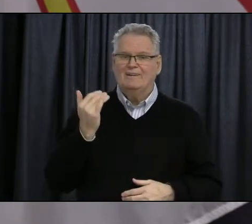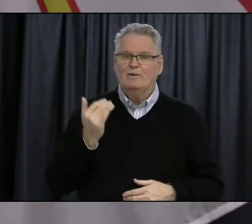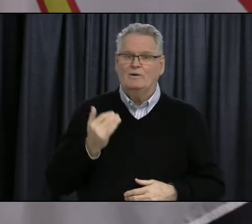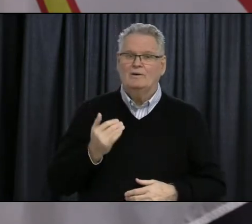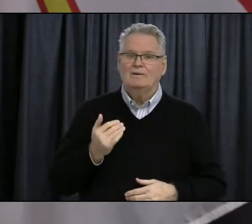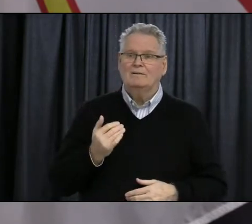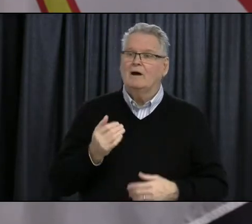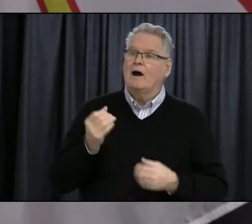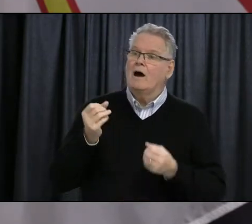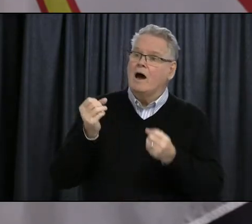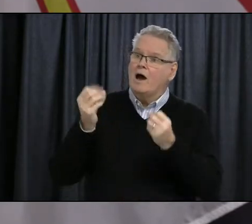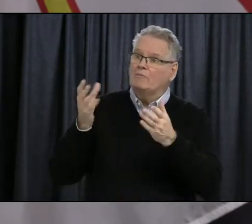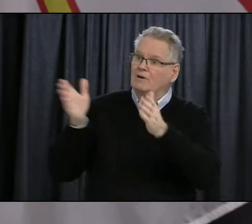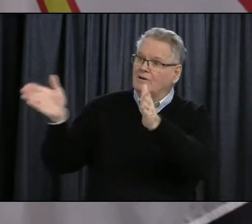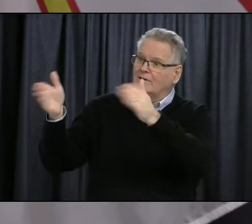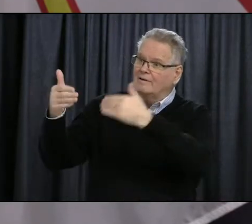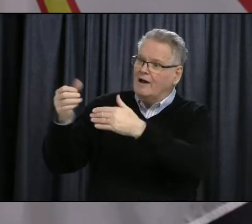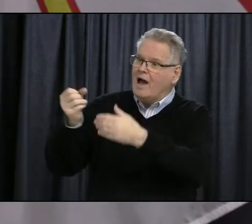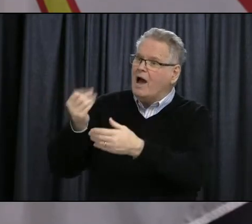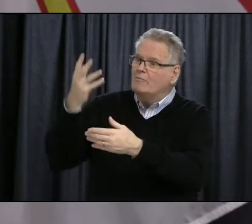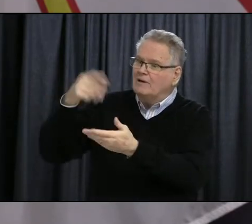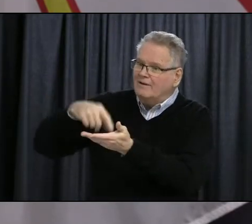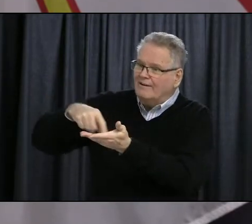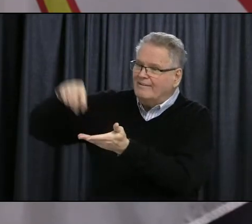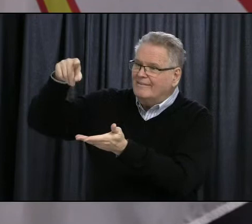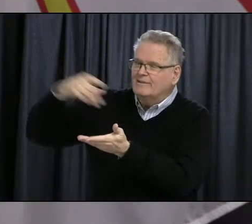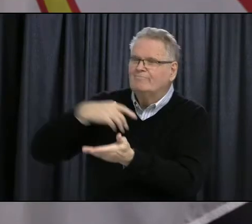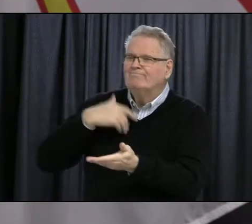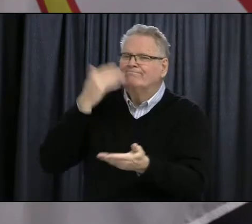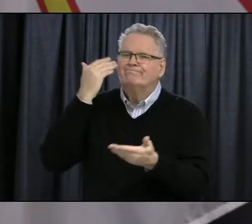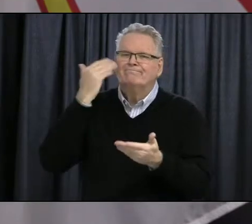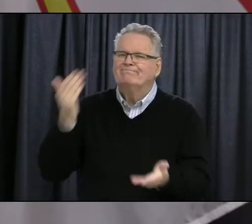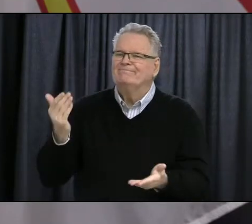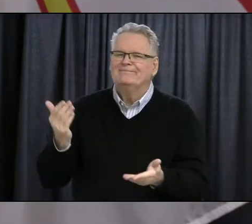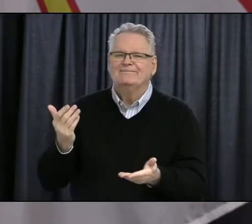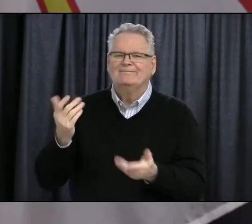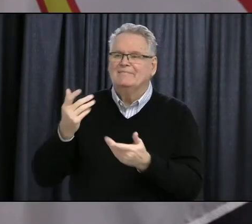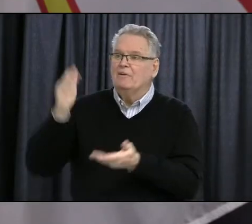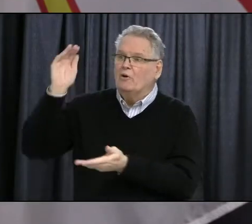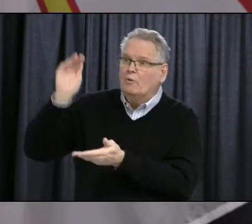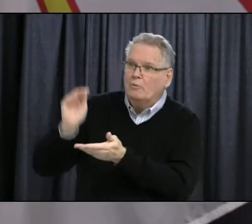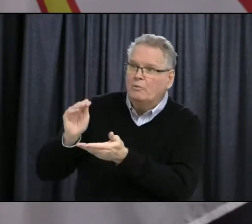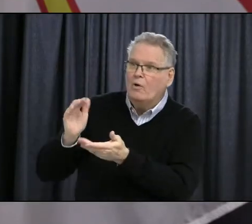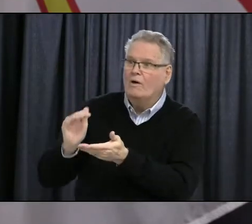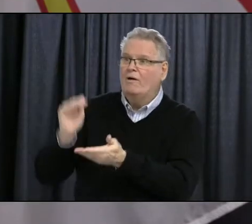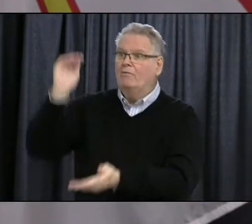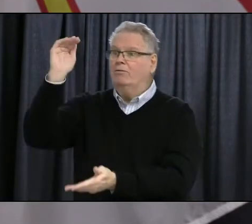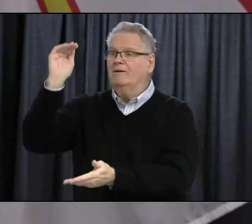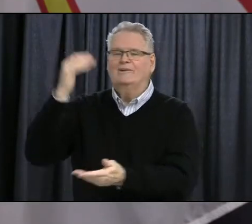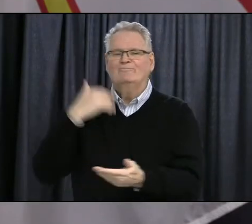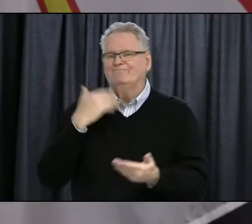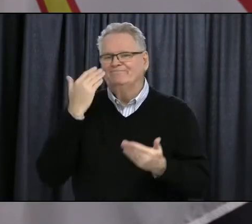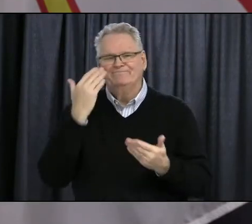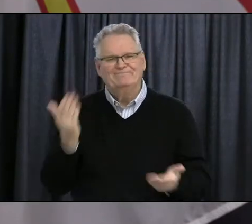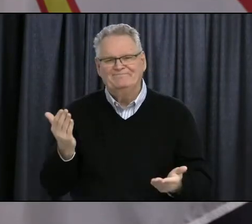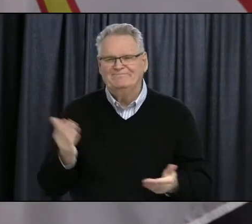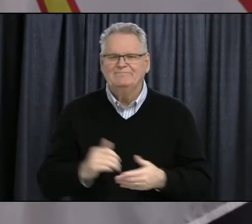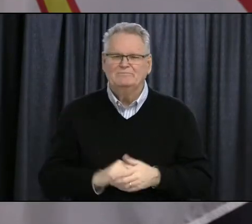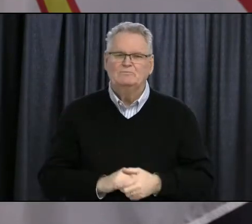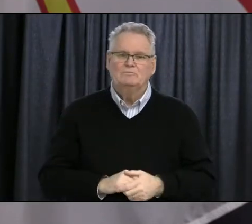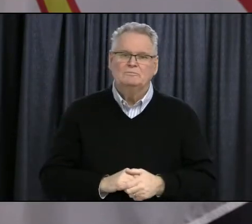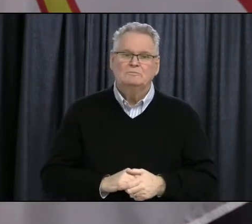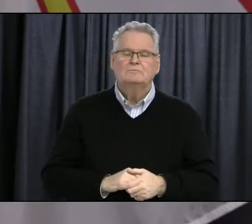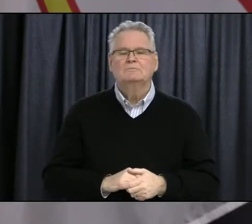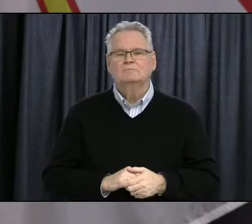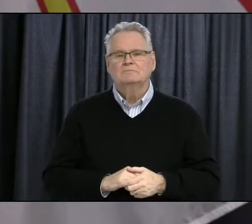a lot of what our priority groups are and who will get it depends on how much vaccine we get. So we're still waiting for some of that information, especially